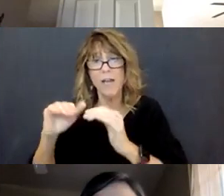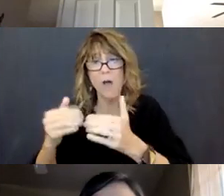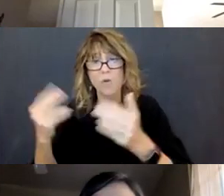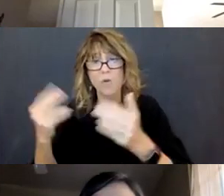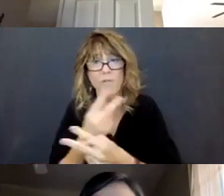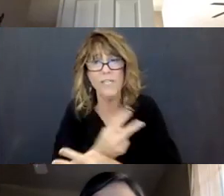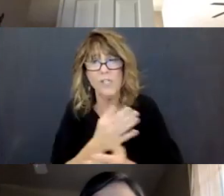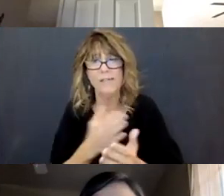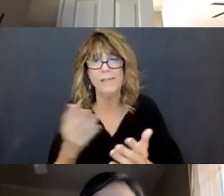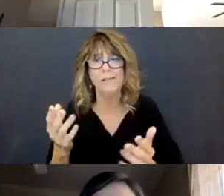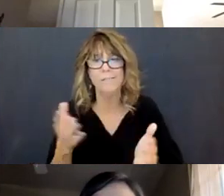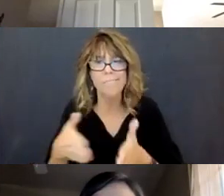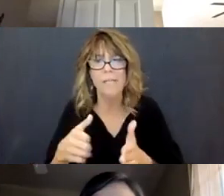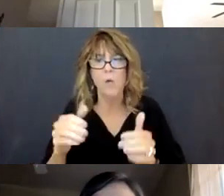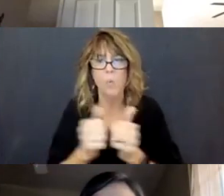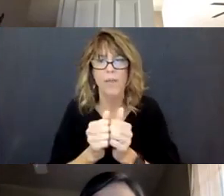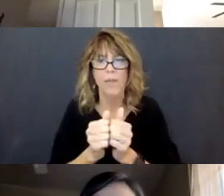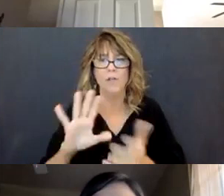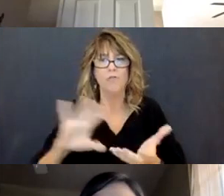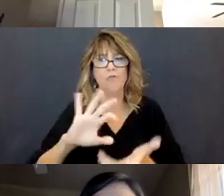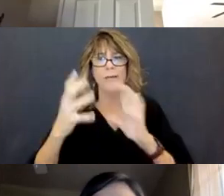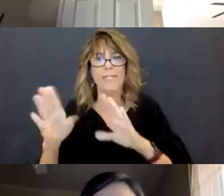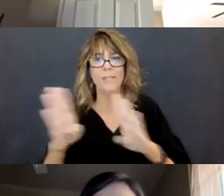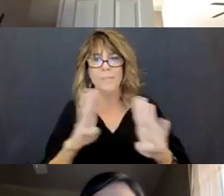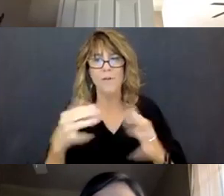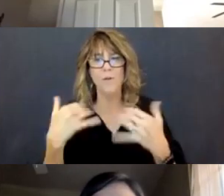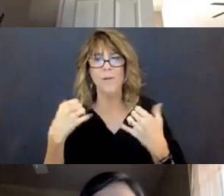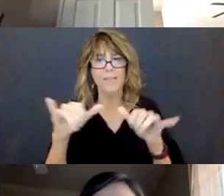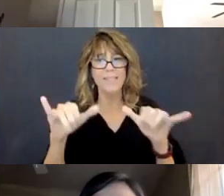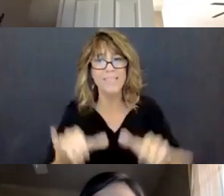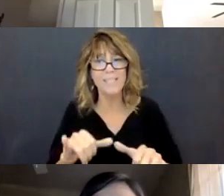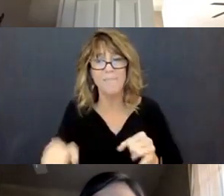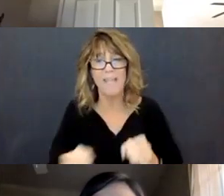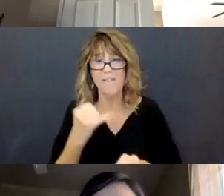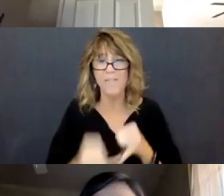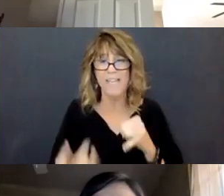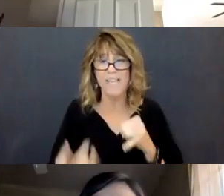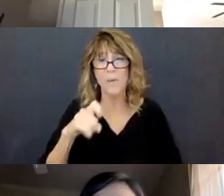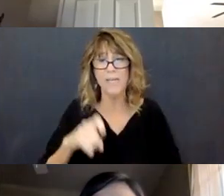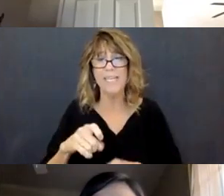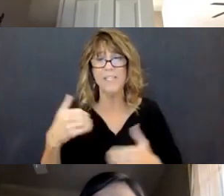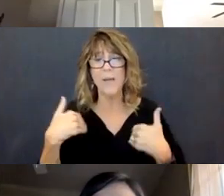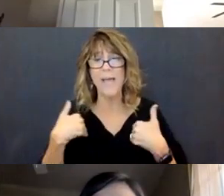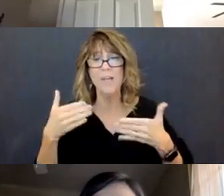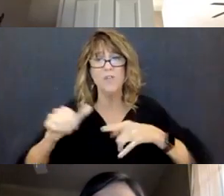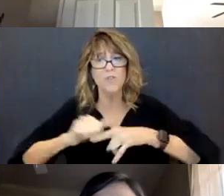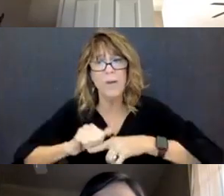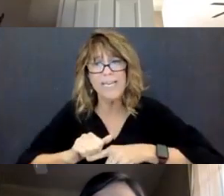to improve training on intellectual and developmental disabilities for medical students, family practice residents, and general